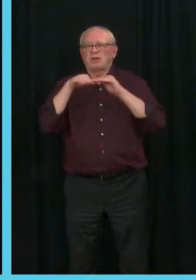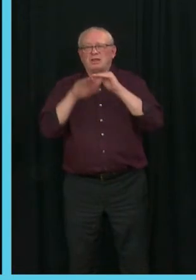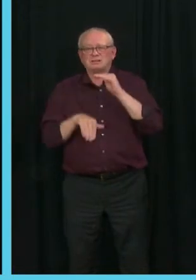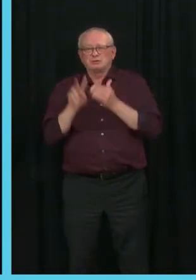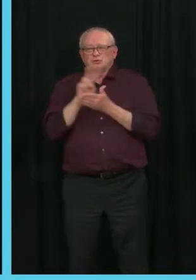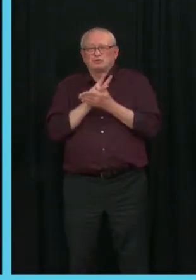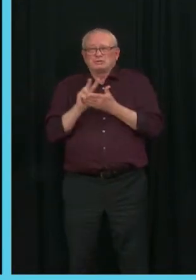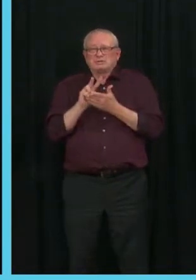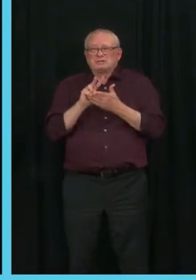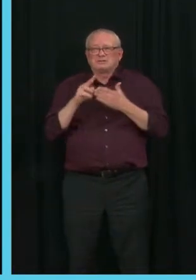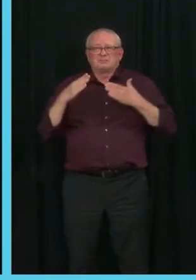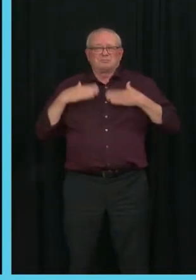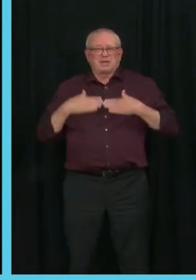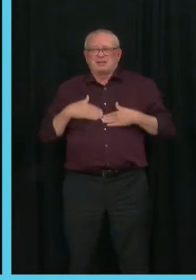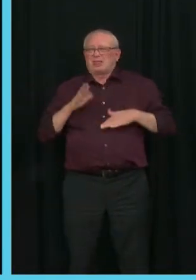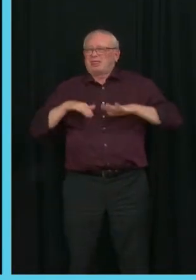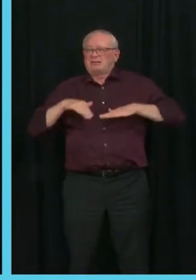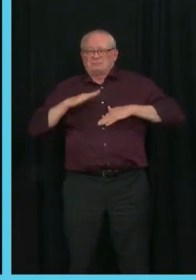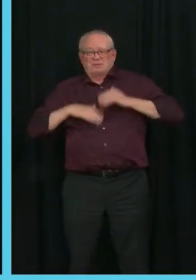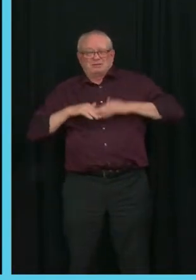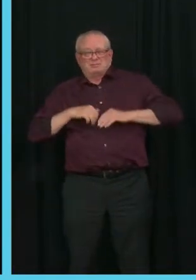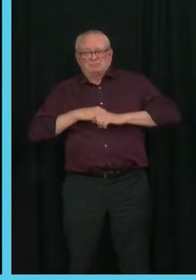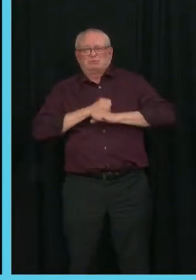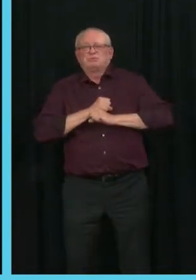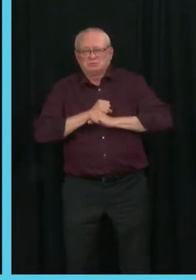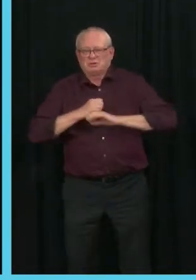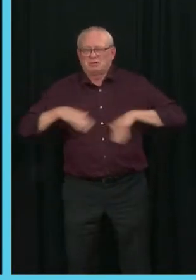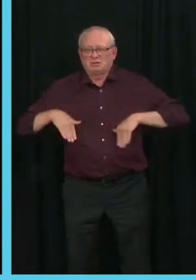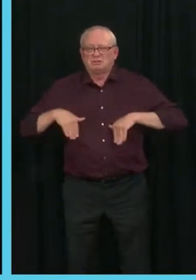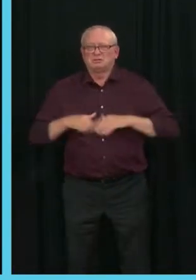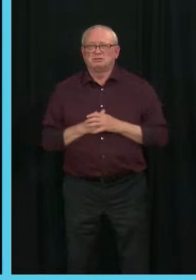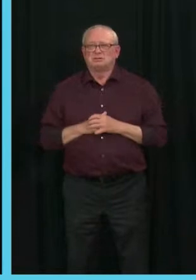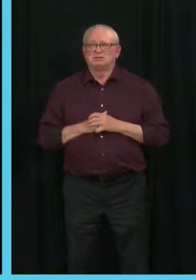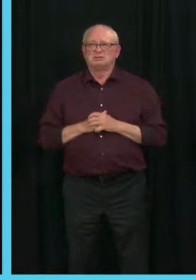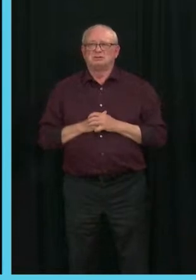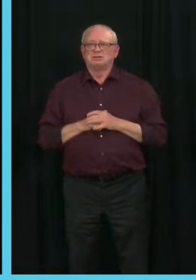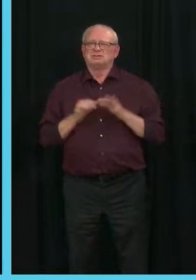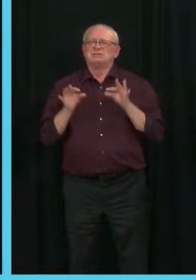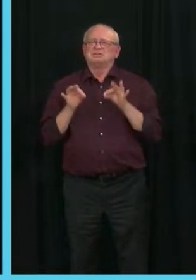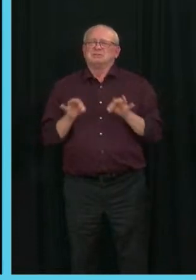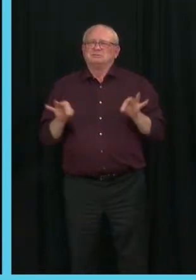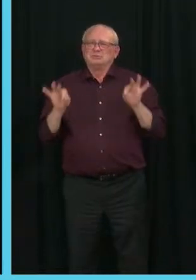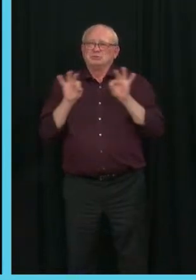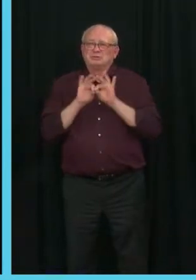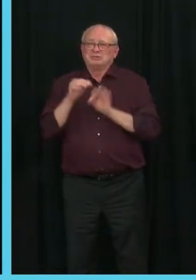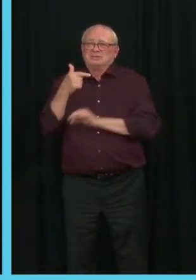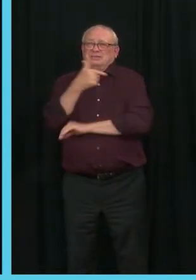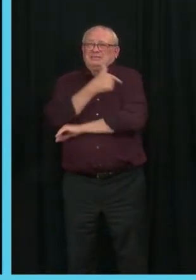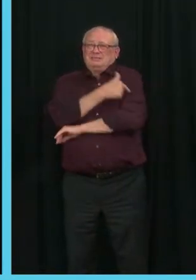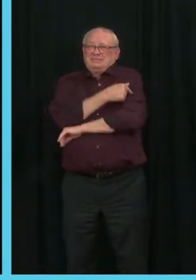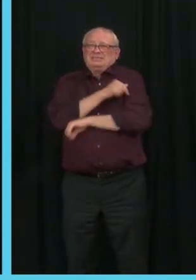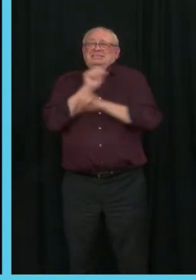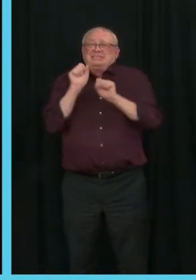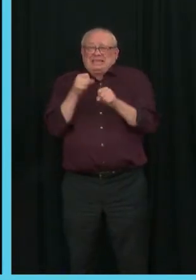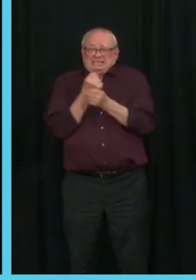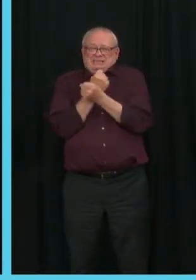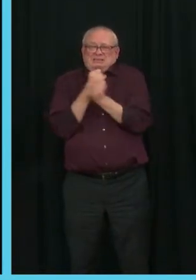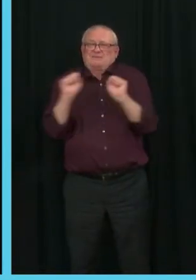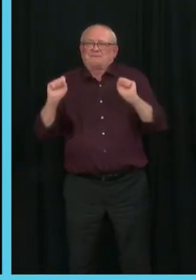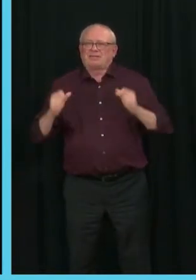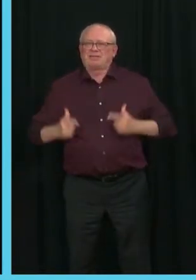shot before they had protection. Getting vaccinated can literally save your life and the lives of those around